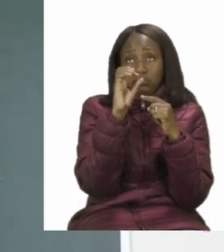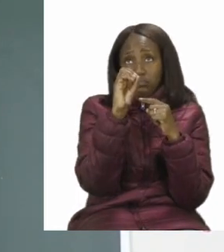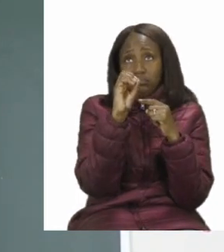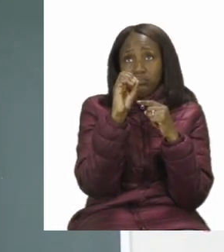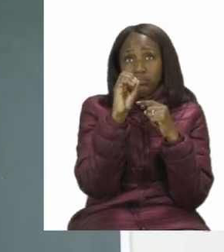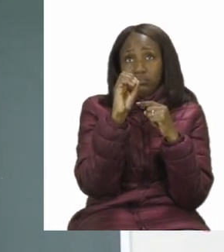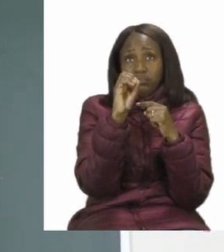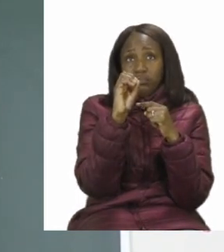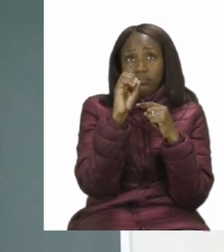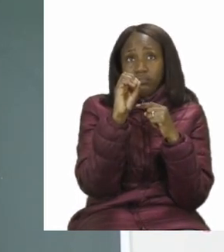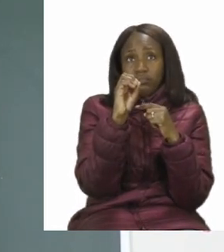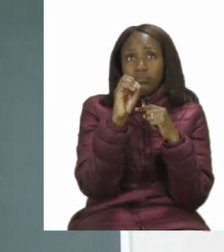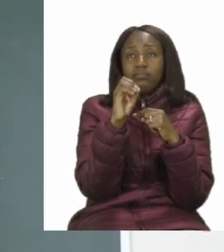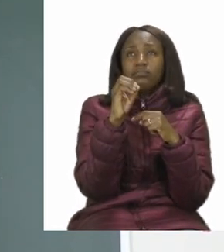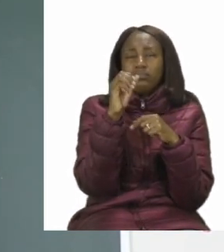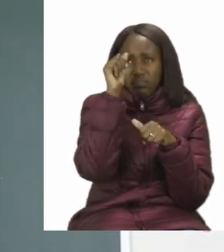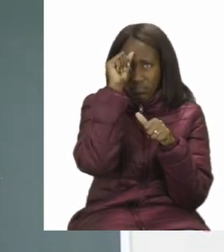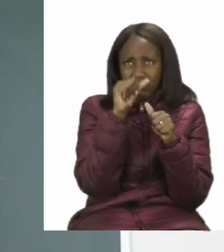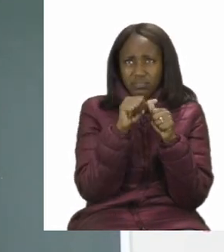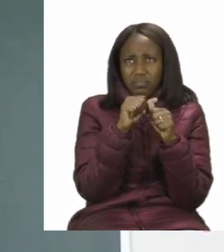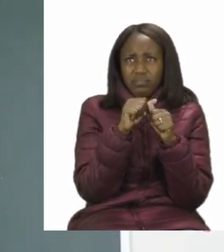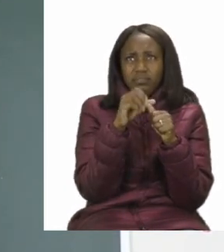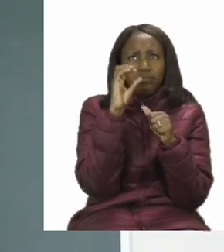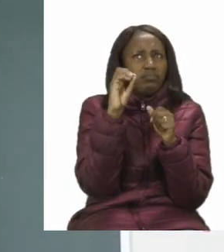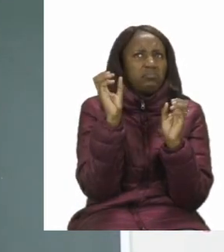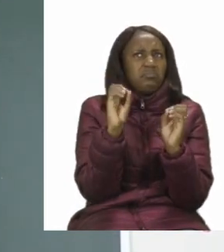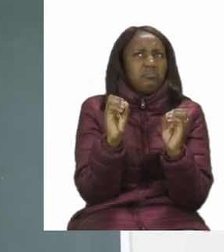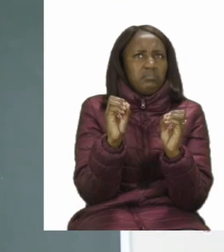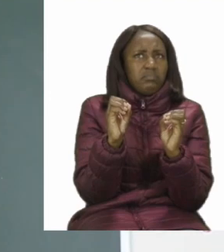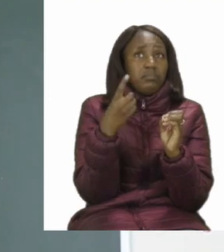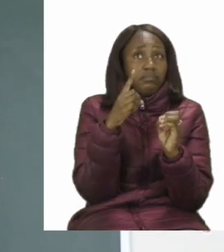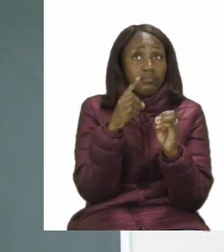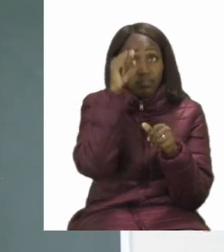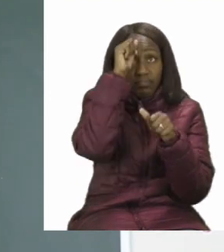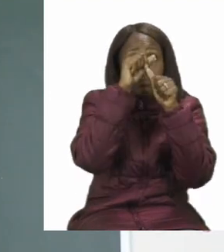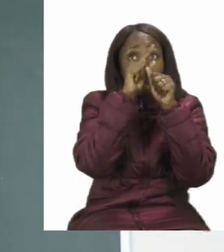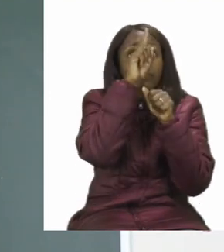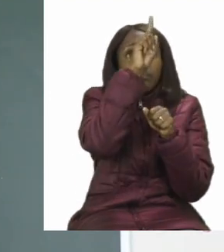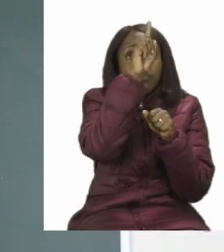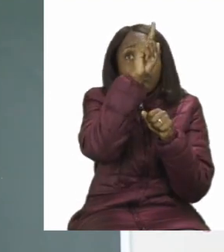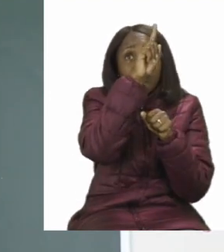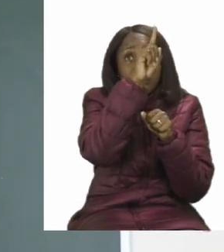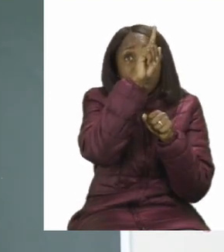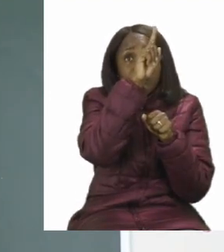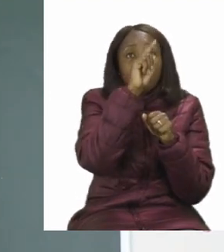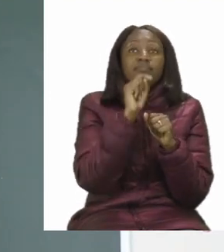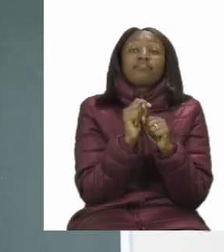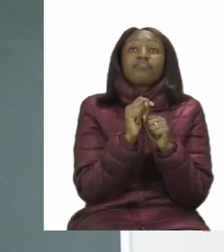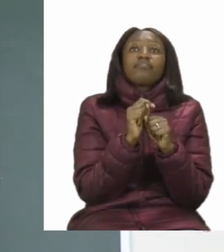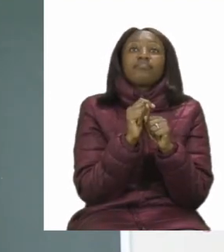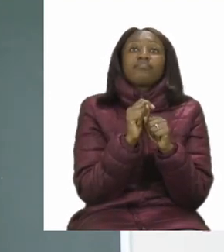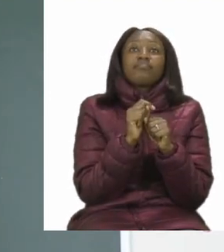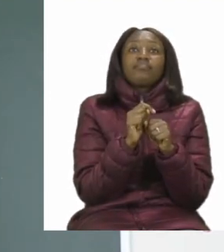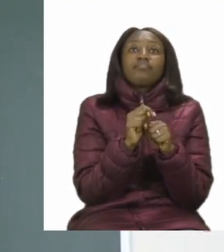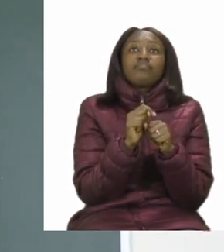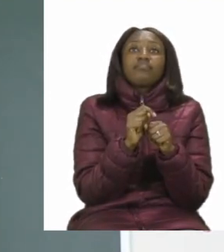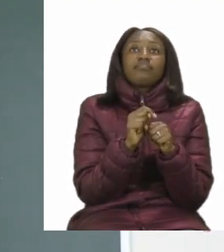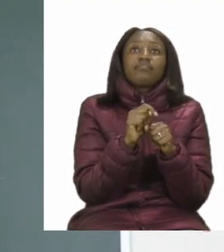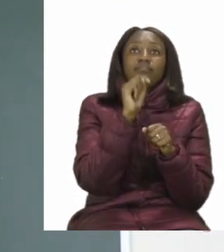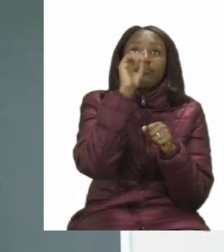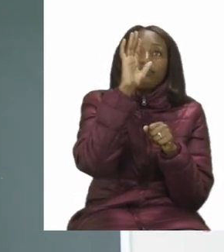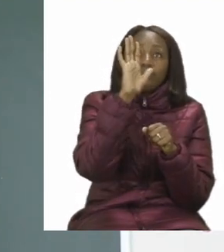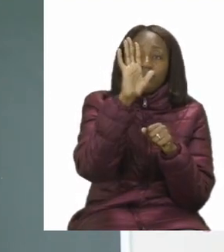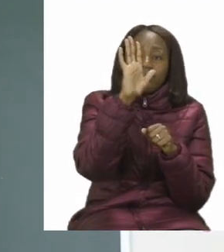0. Now, he has nothing else to add except for the one that we were carrying on.